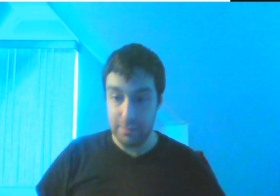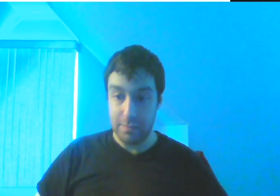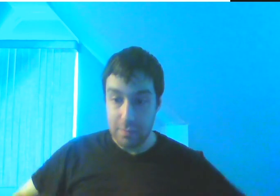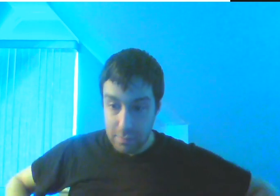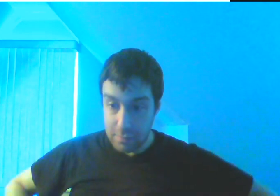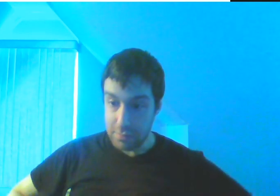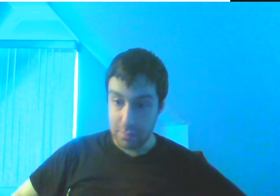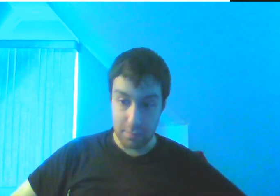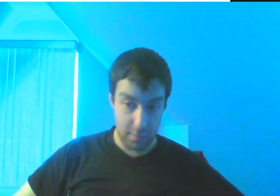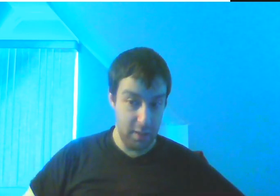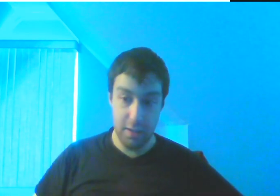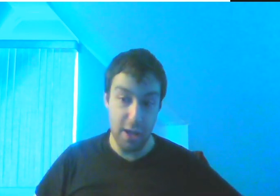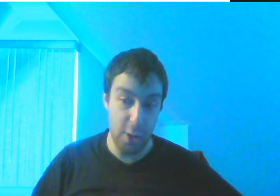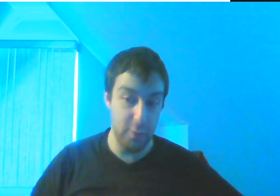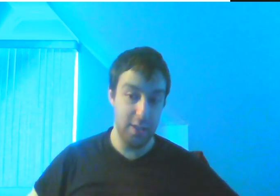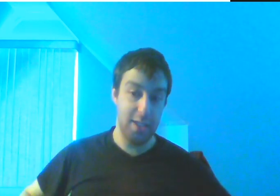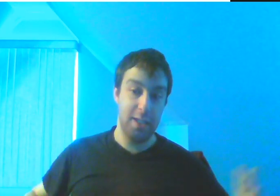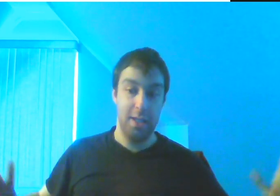And,